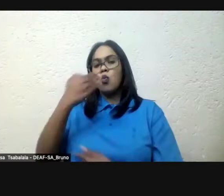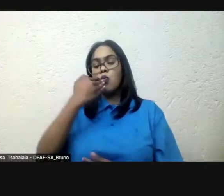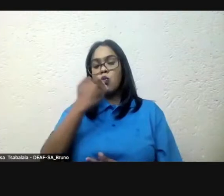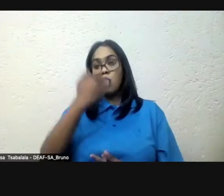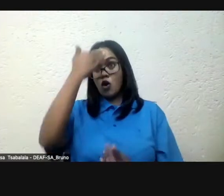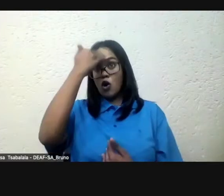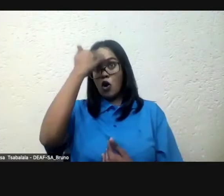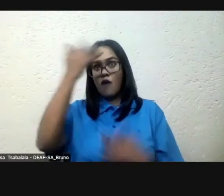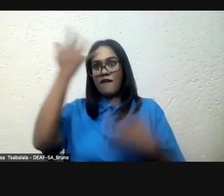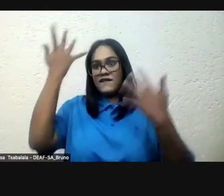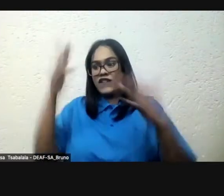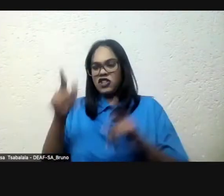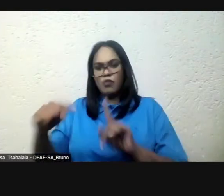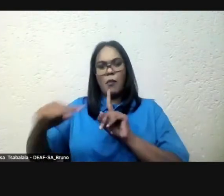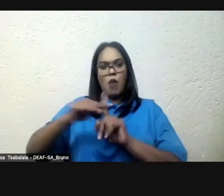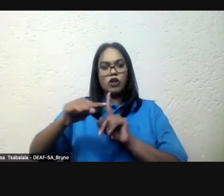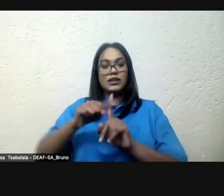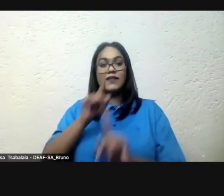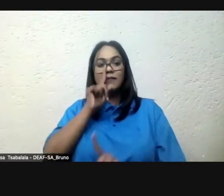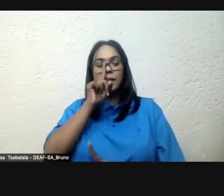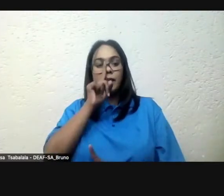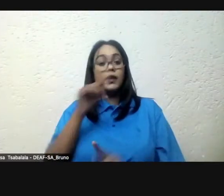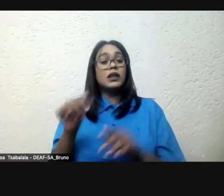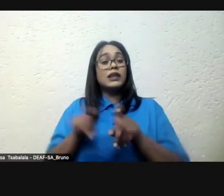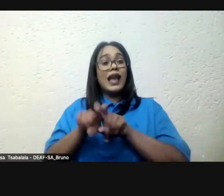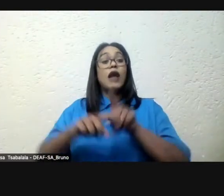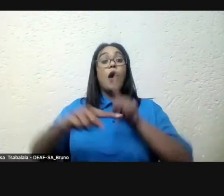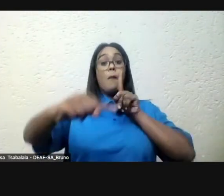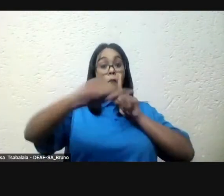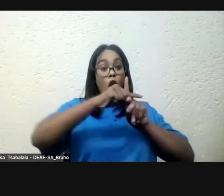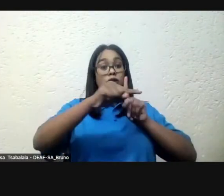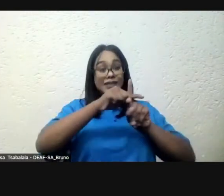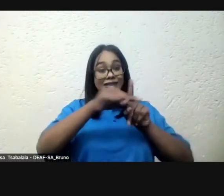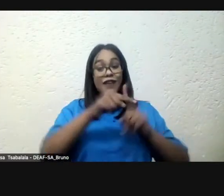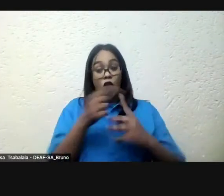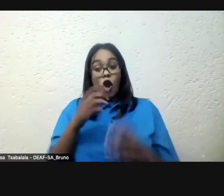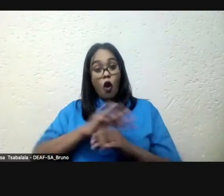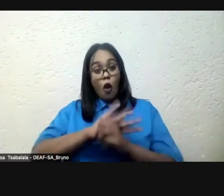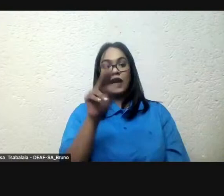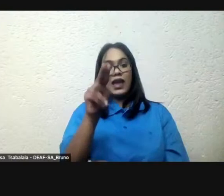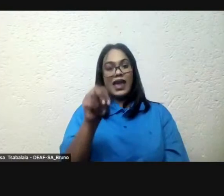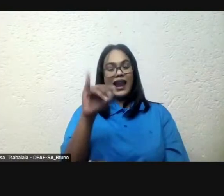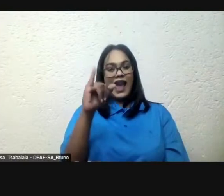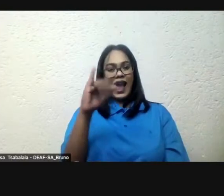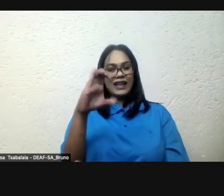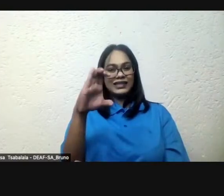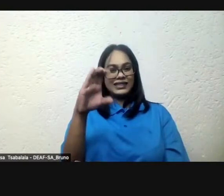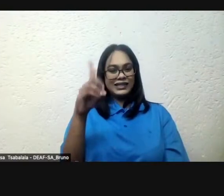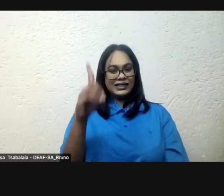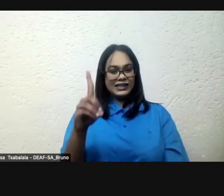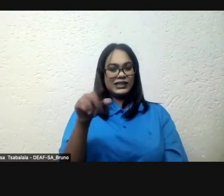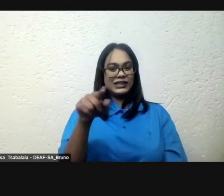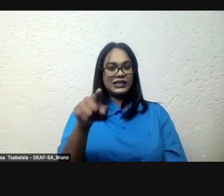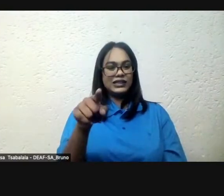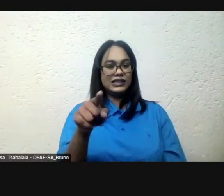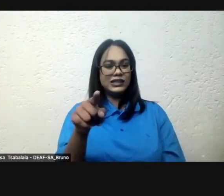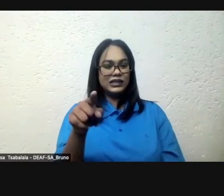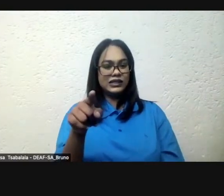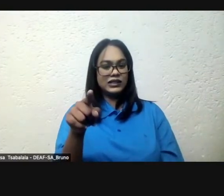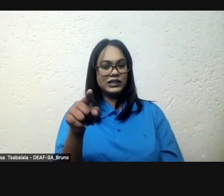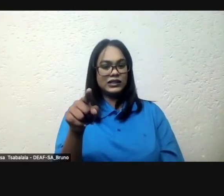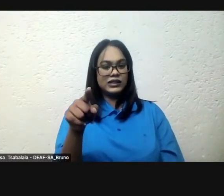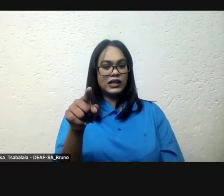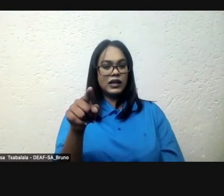or groceries, that's really very irresponsible. And we should, severity, is it the same